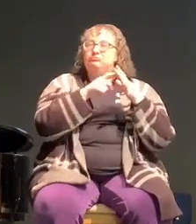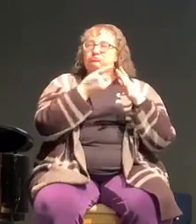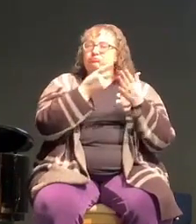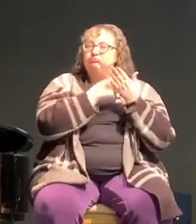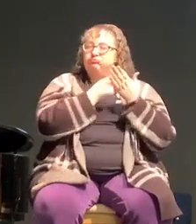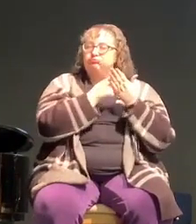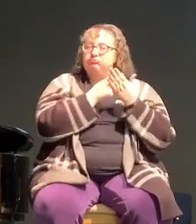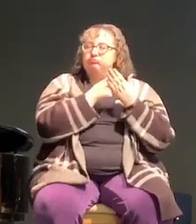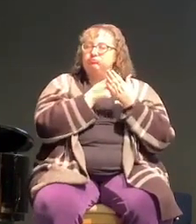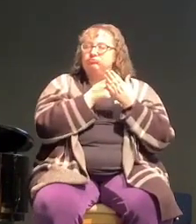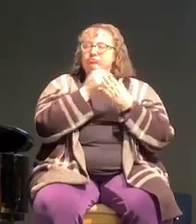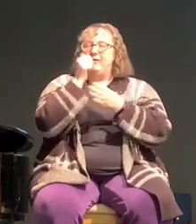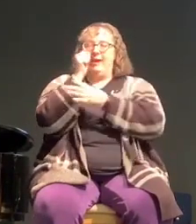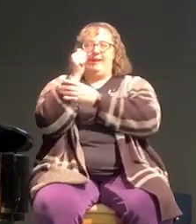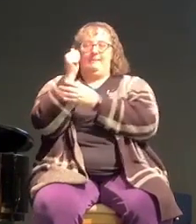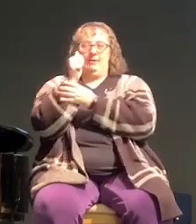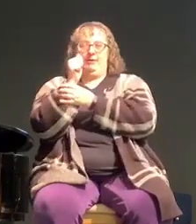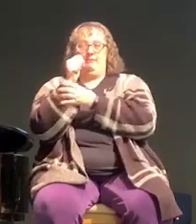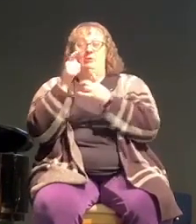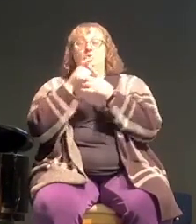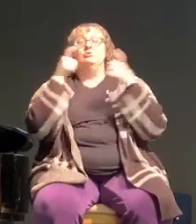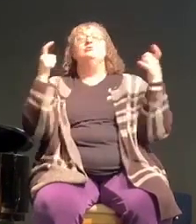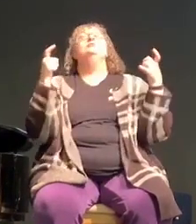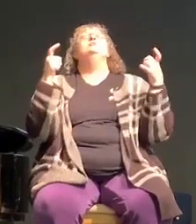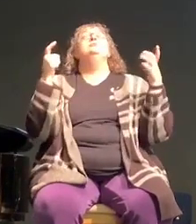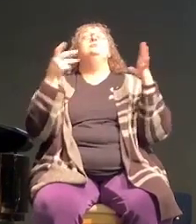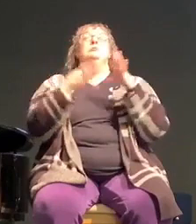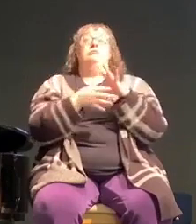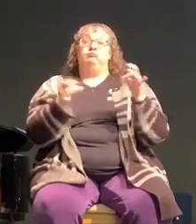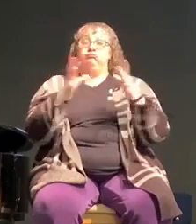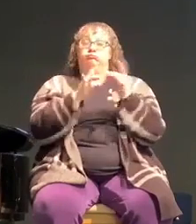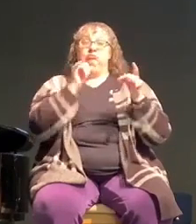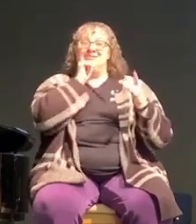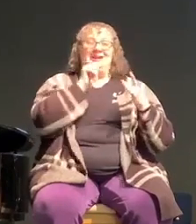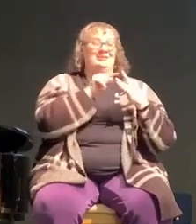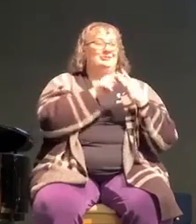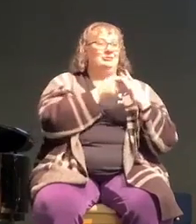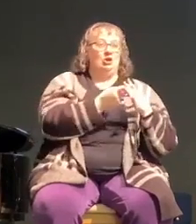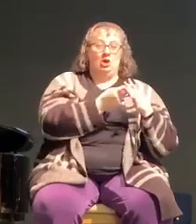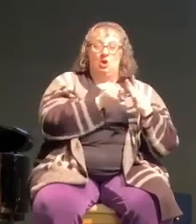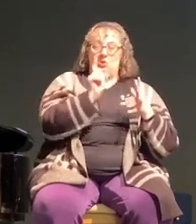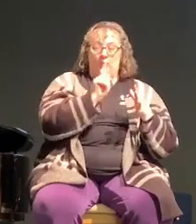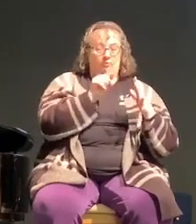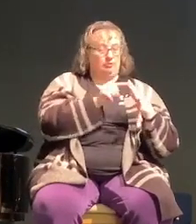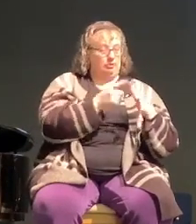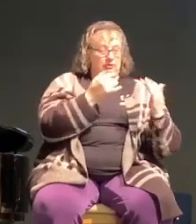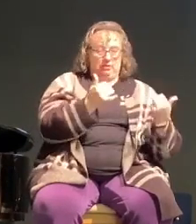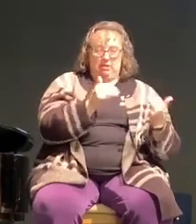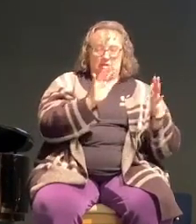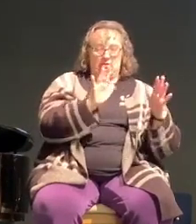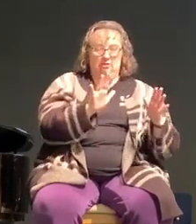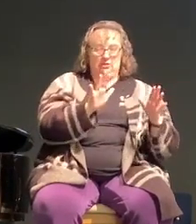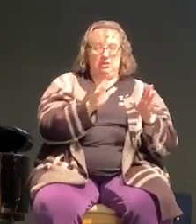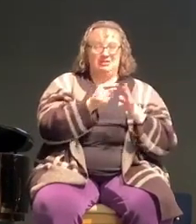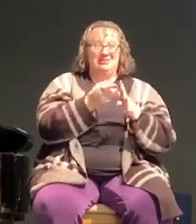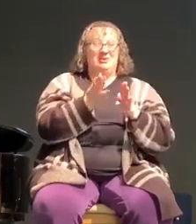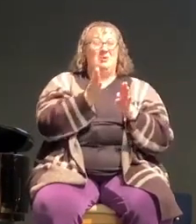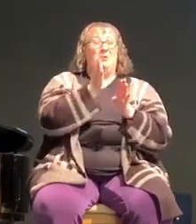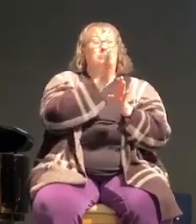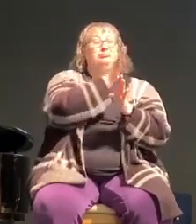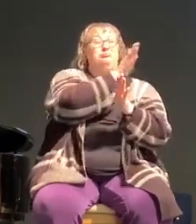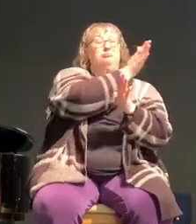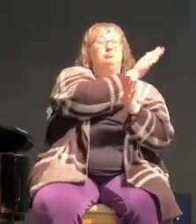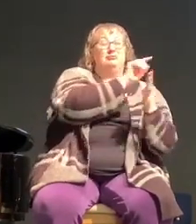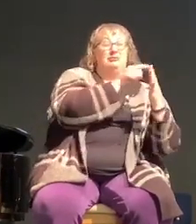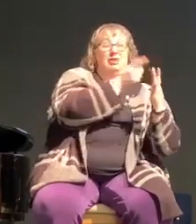Abraham has a huge story. It does not start where we're starting from. It actually starts back in